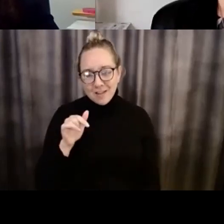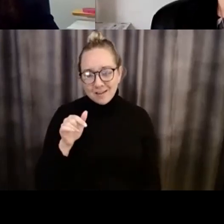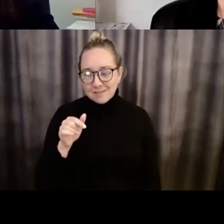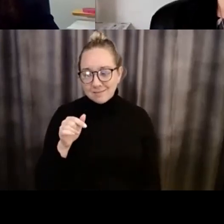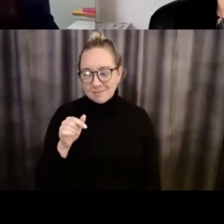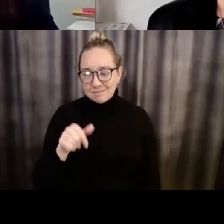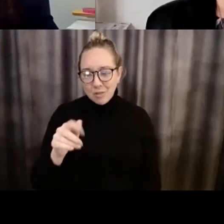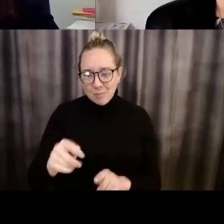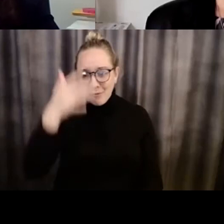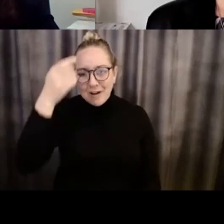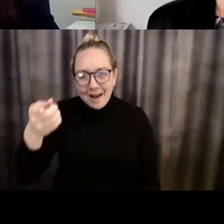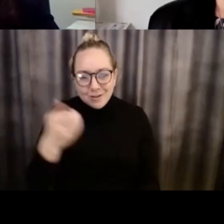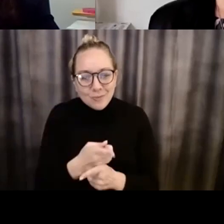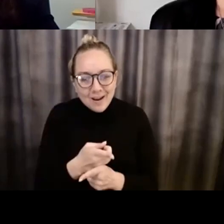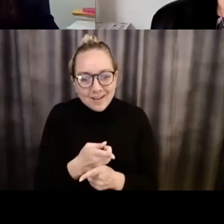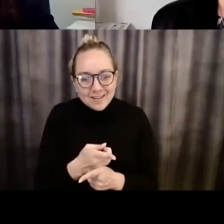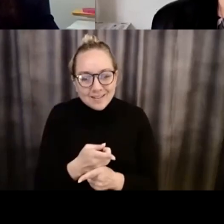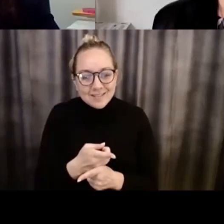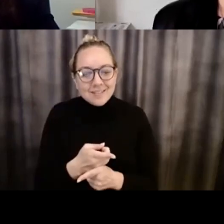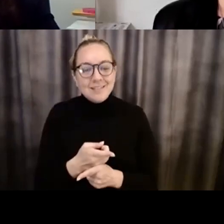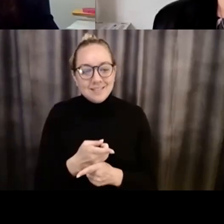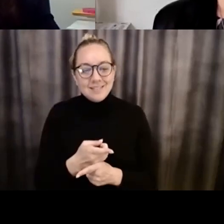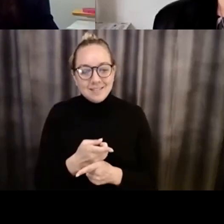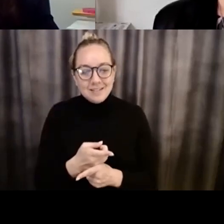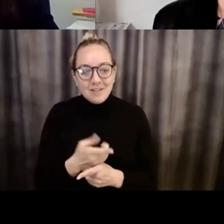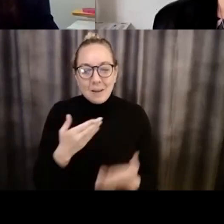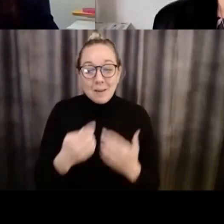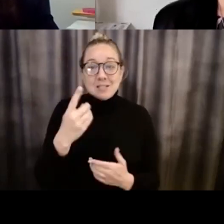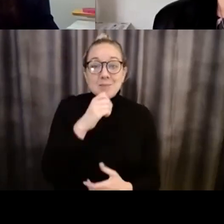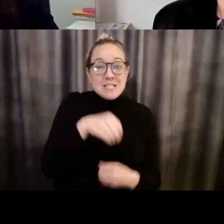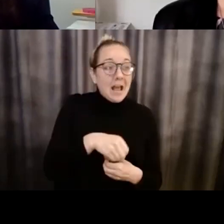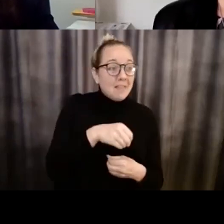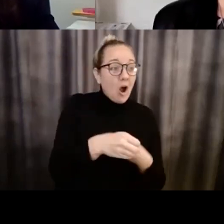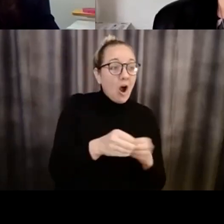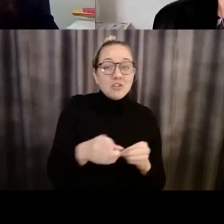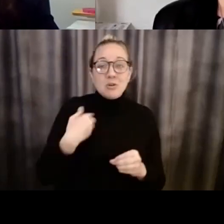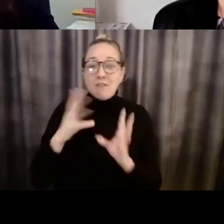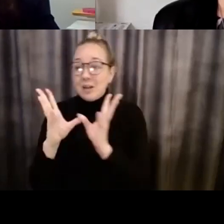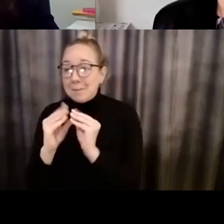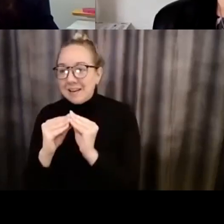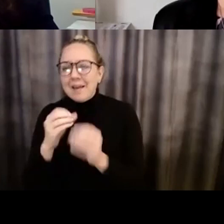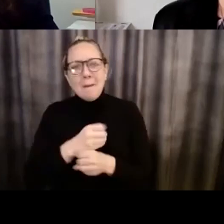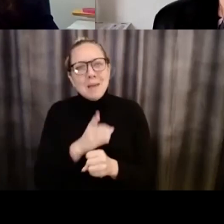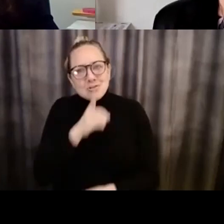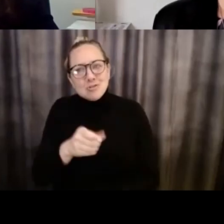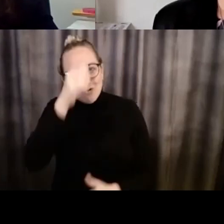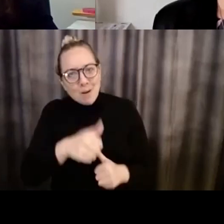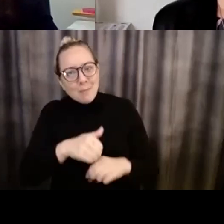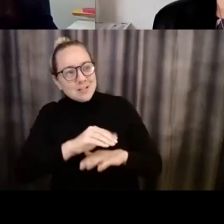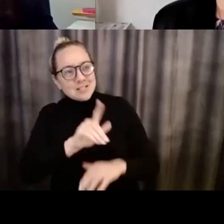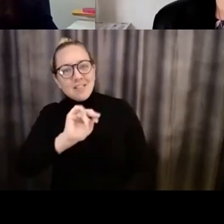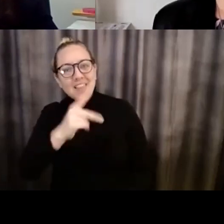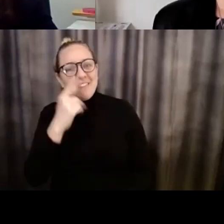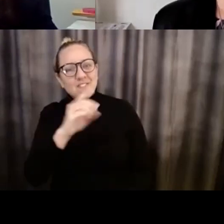meeting, because now everybody's in the office and I'm here like on my desk waiting for everybody to connect. Oh, we forgot Paola's online, right?